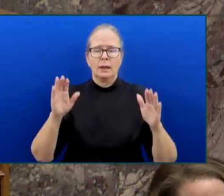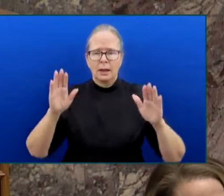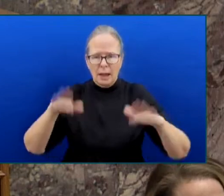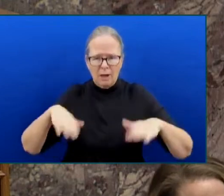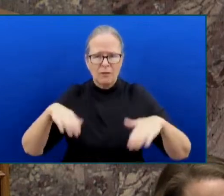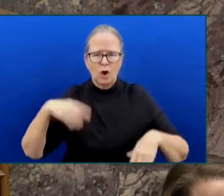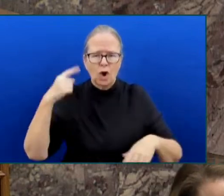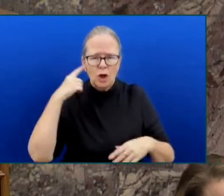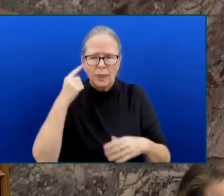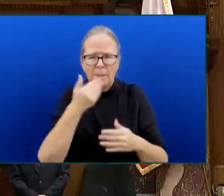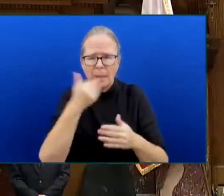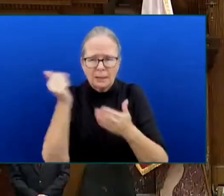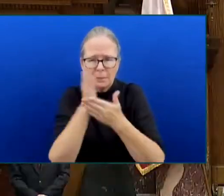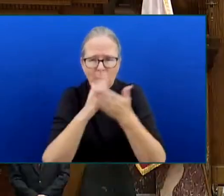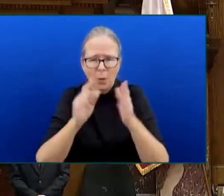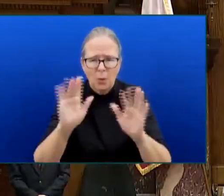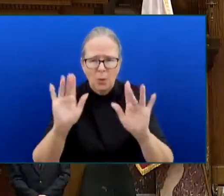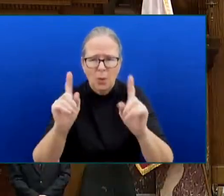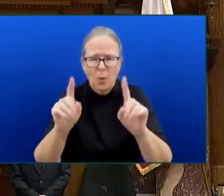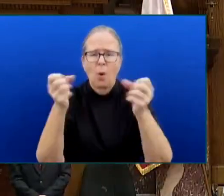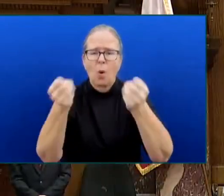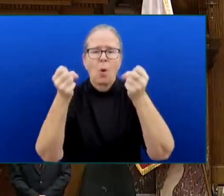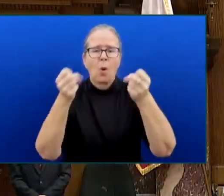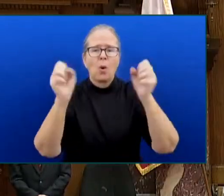Hold your applause for just a few seconds longer.